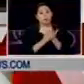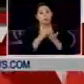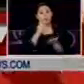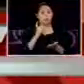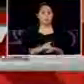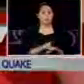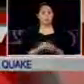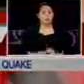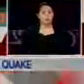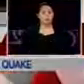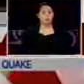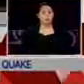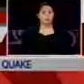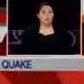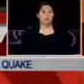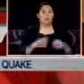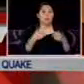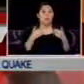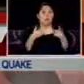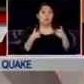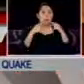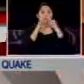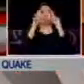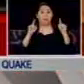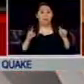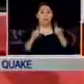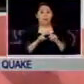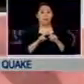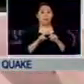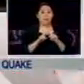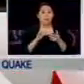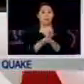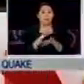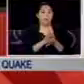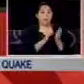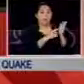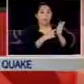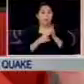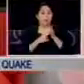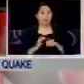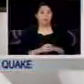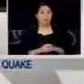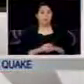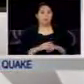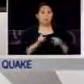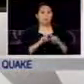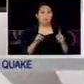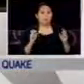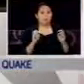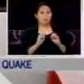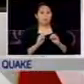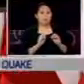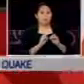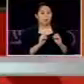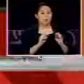quash, rather the subpoena, was that he is not involved in the plunder case before the Honorable